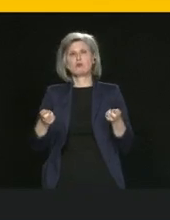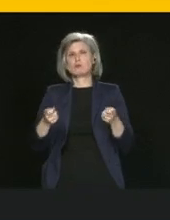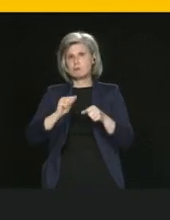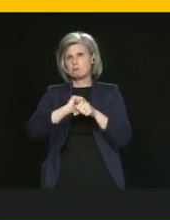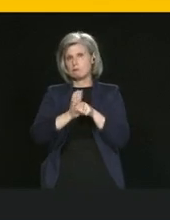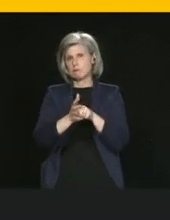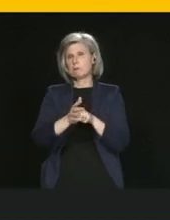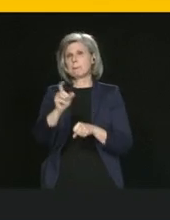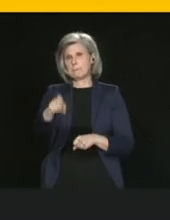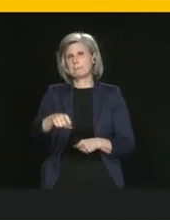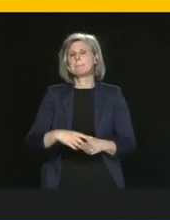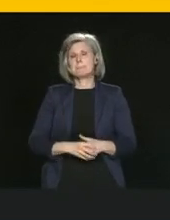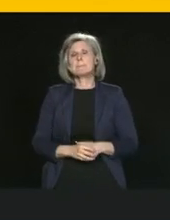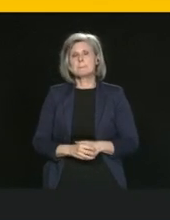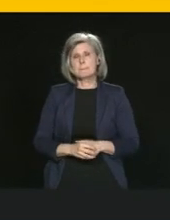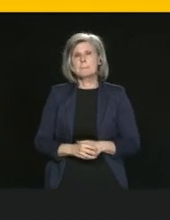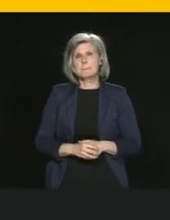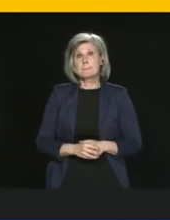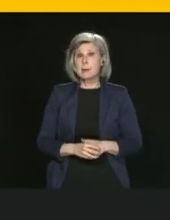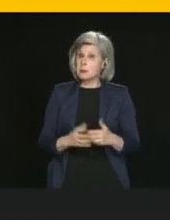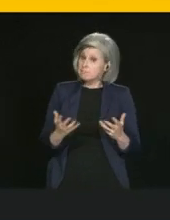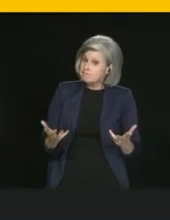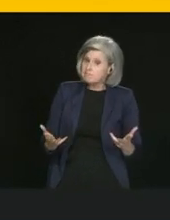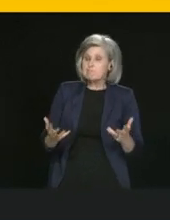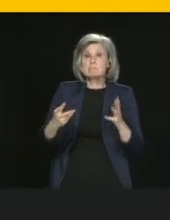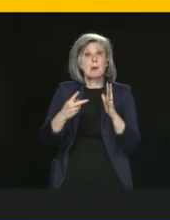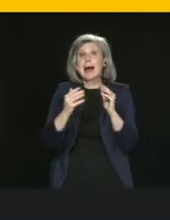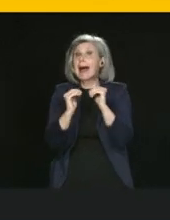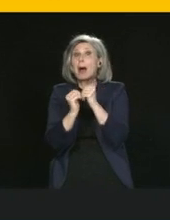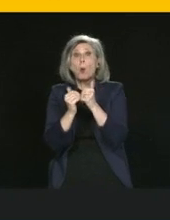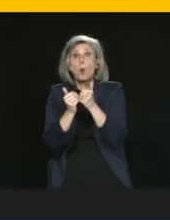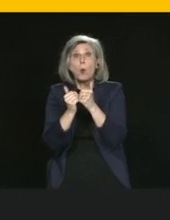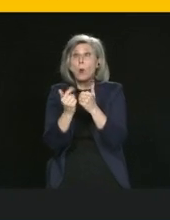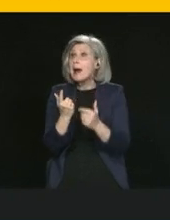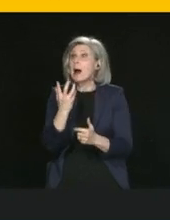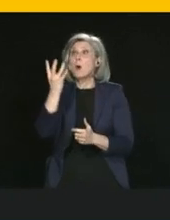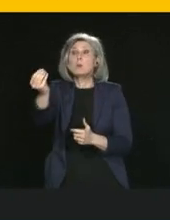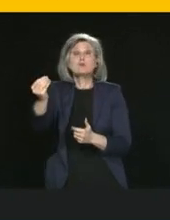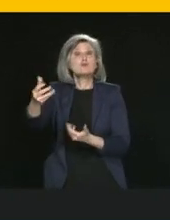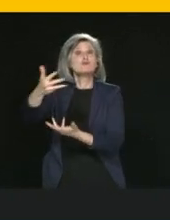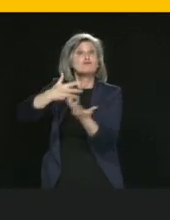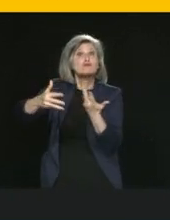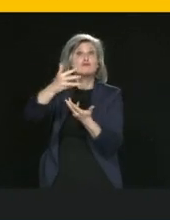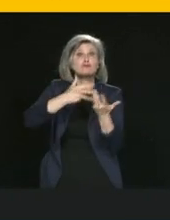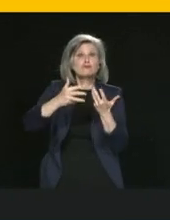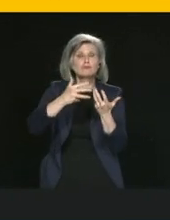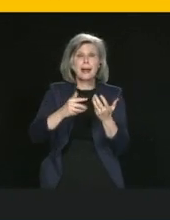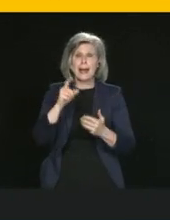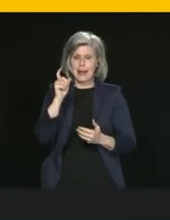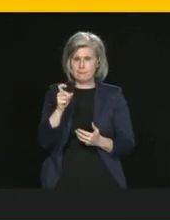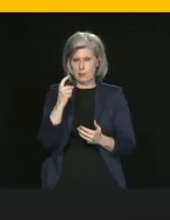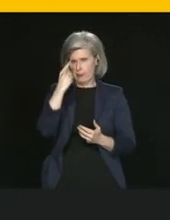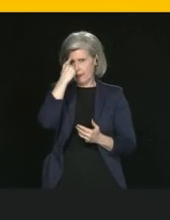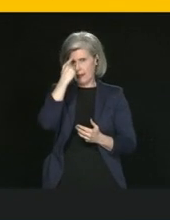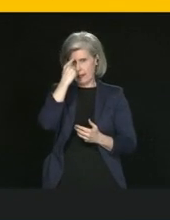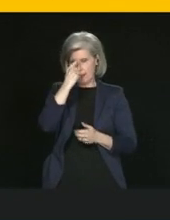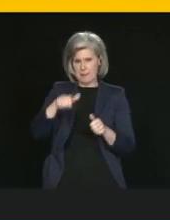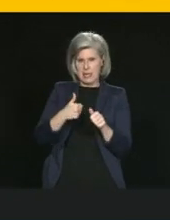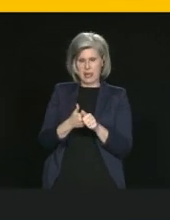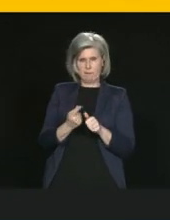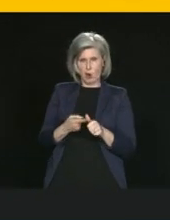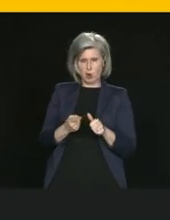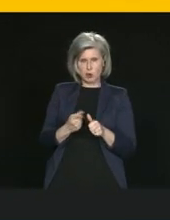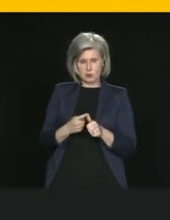That means there is only one way to go out, and that is to go out smart, with physical distancing, frequent hand washing, and